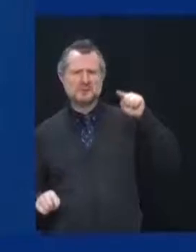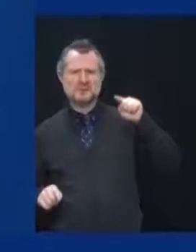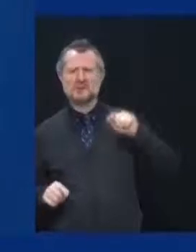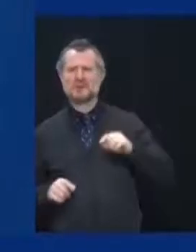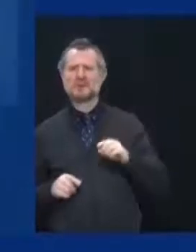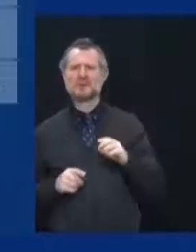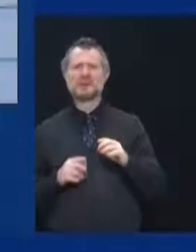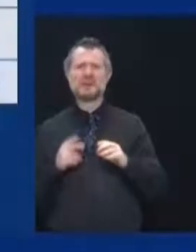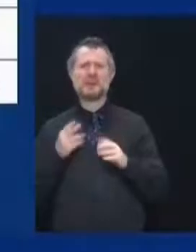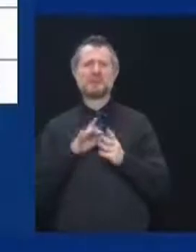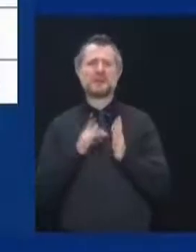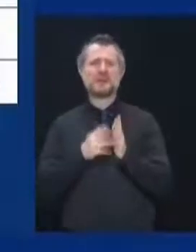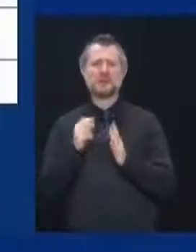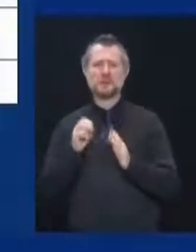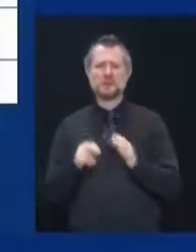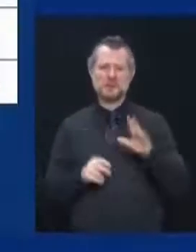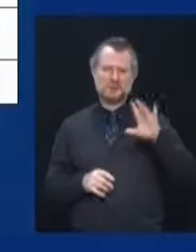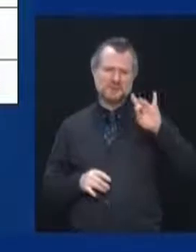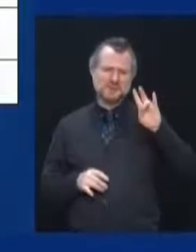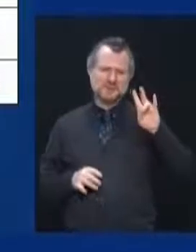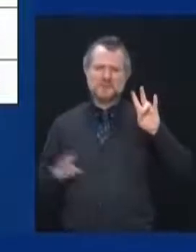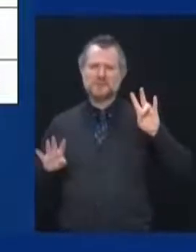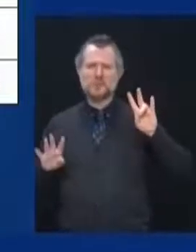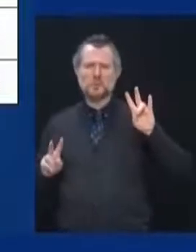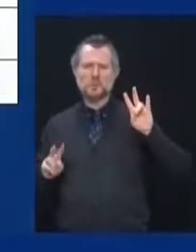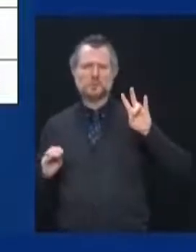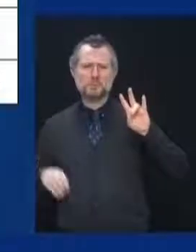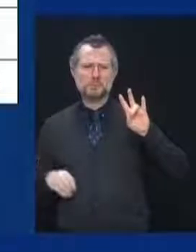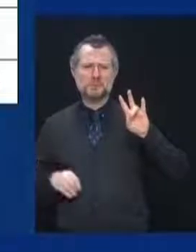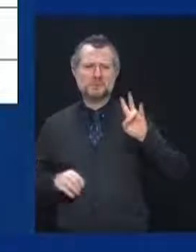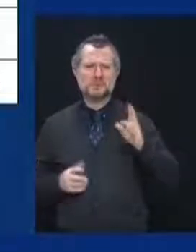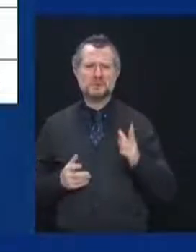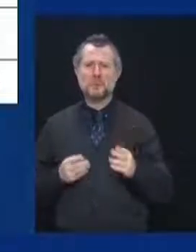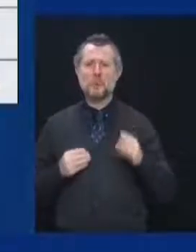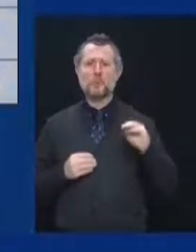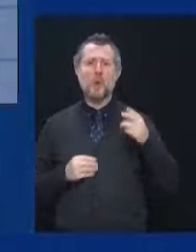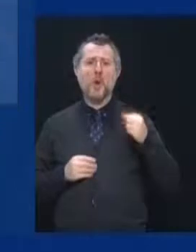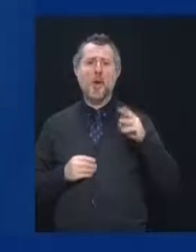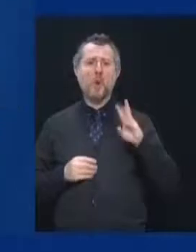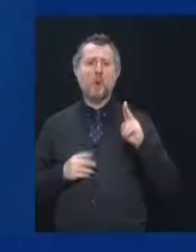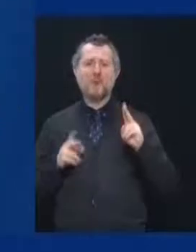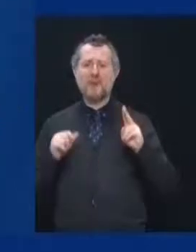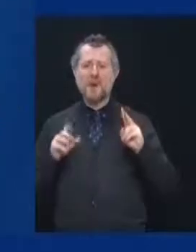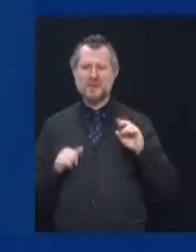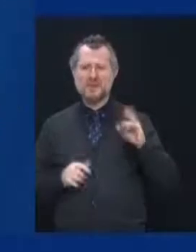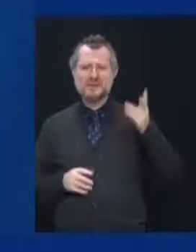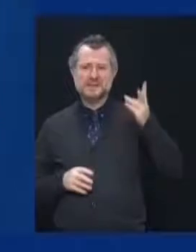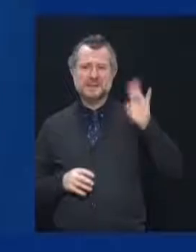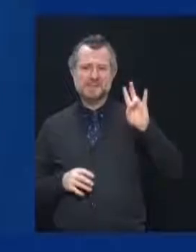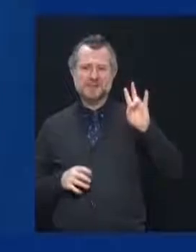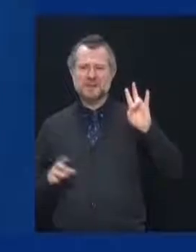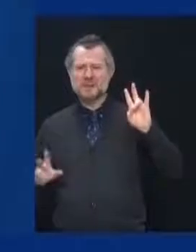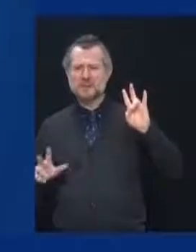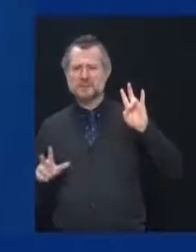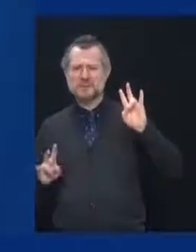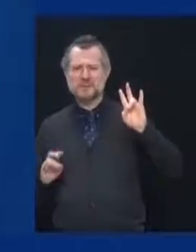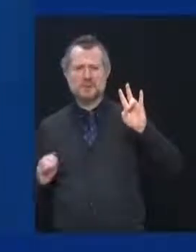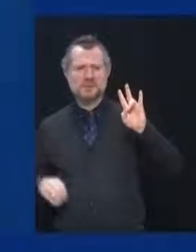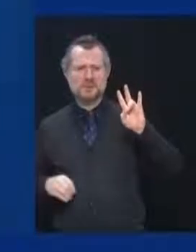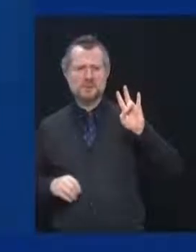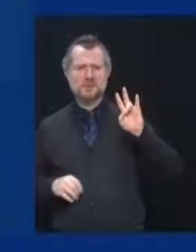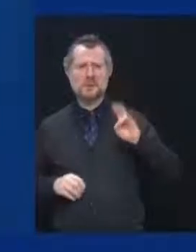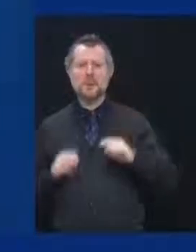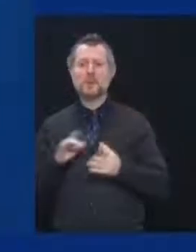Mid-Hudson, 87 to 42. Mohawk Valley, 67 to 37. New York